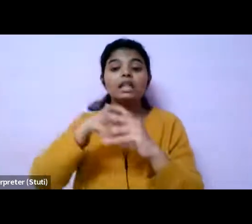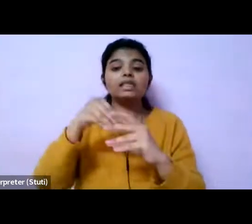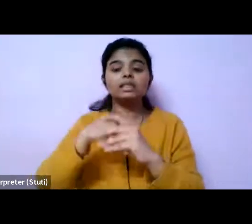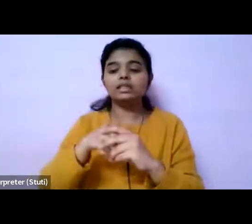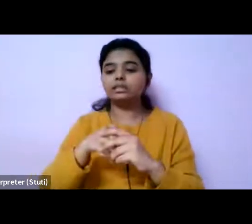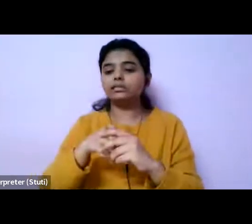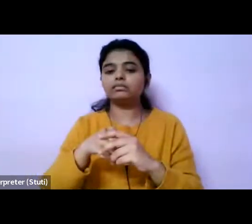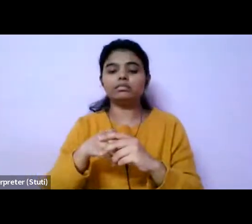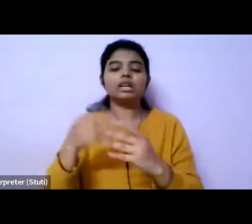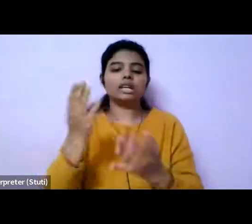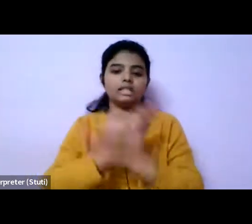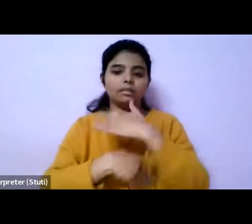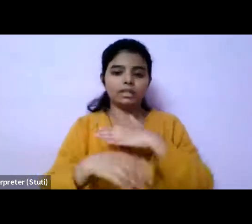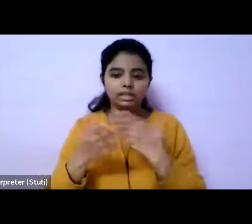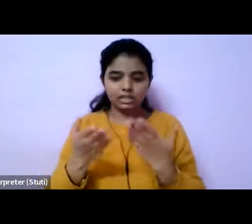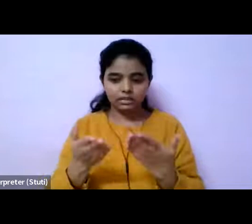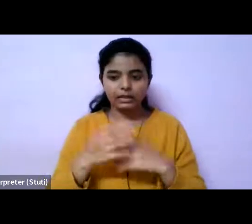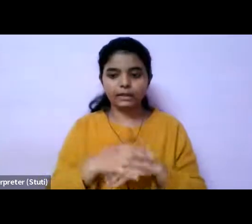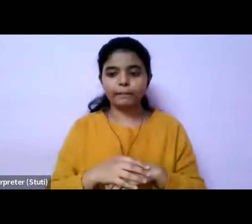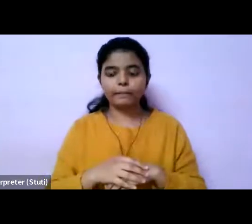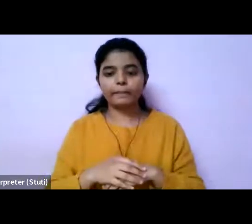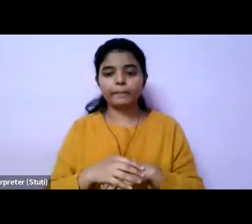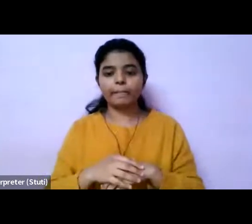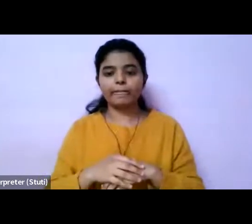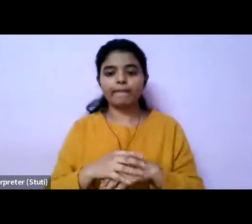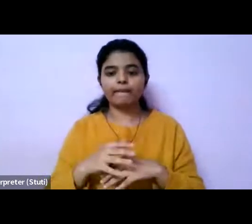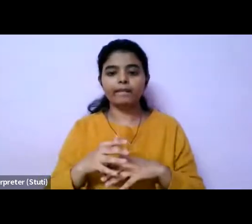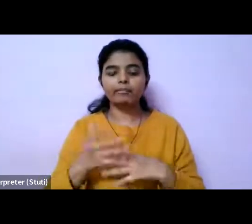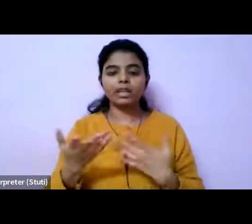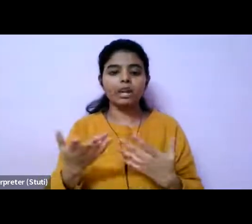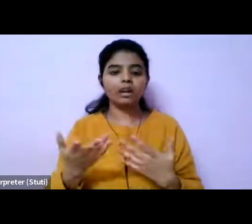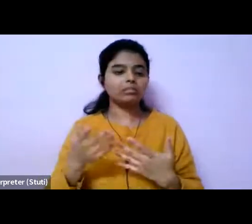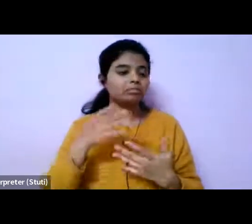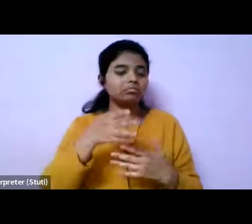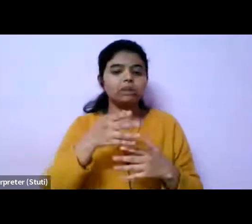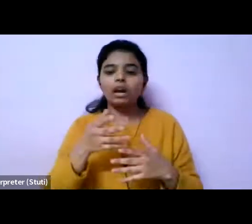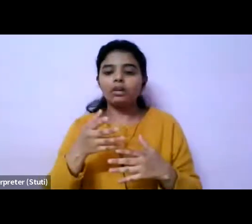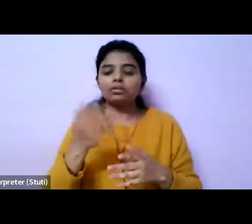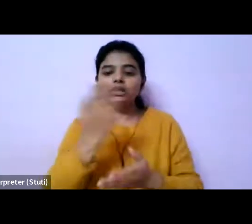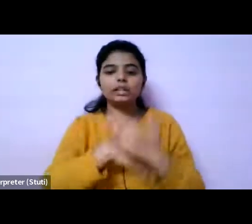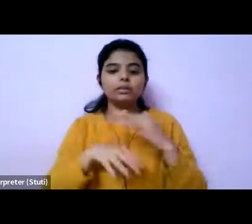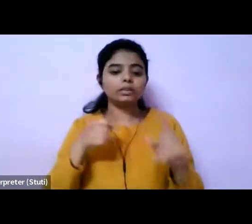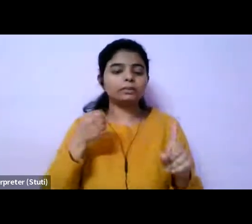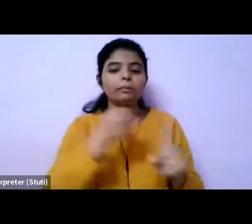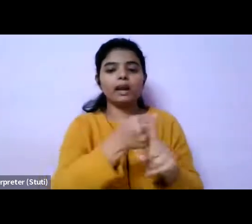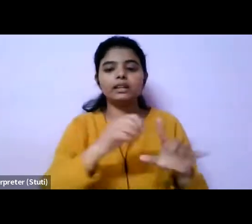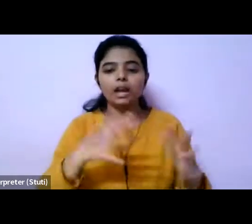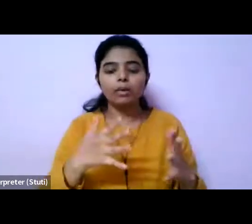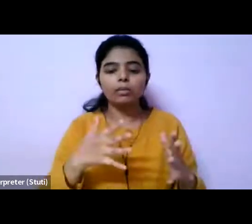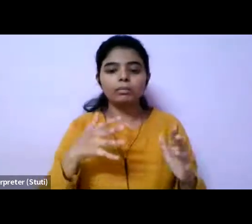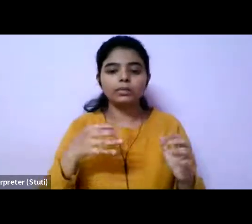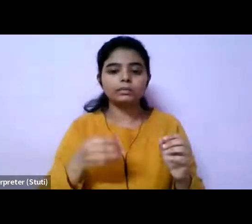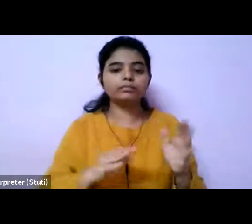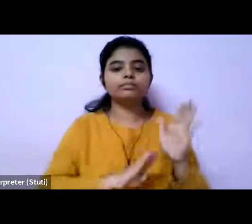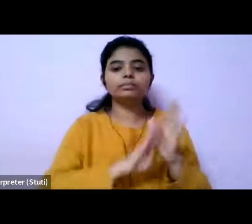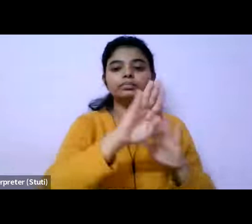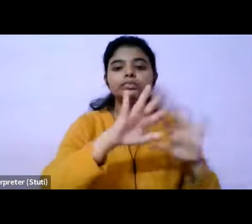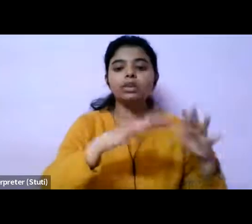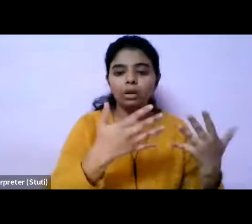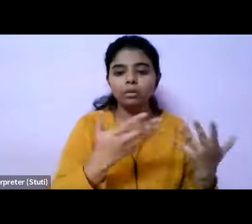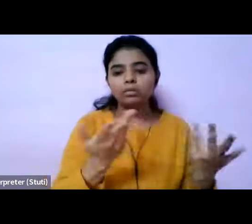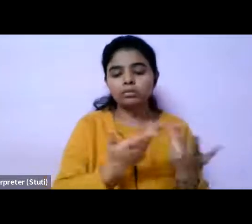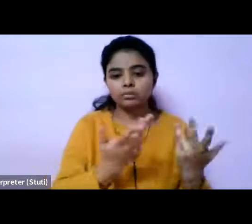which is, how we effect a paradigm shift in disability representation, and of course then